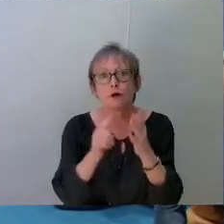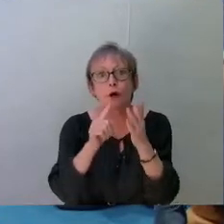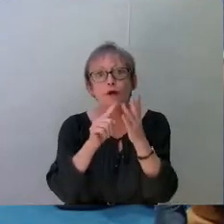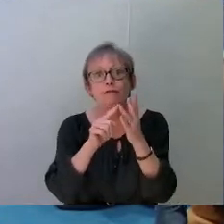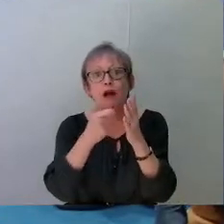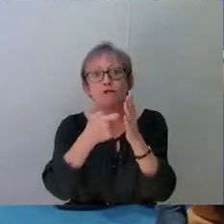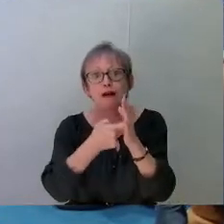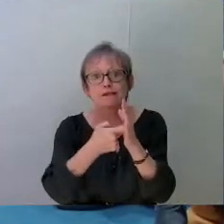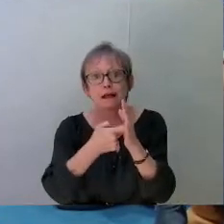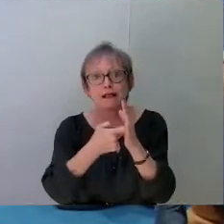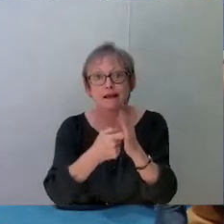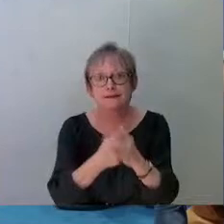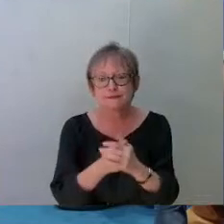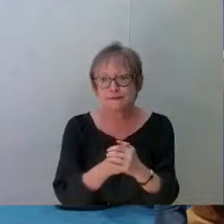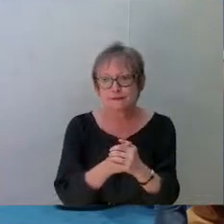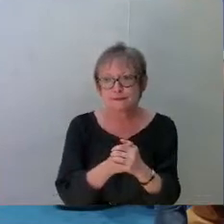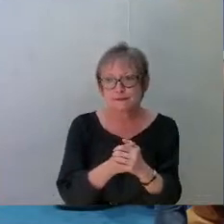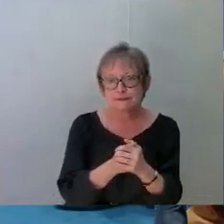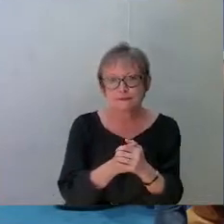Olivia Russell.